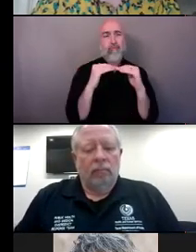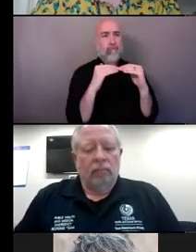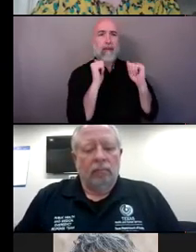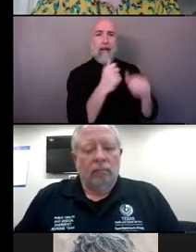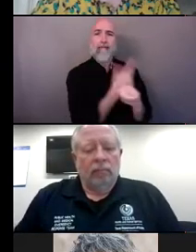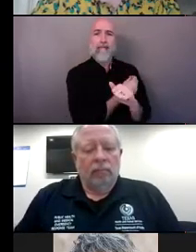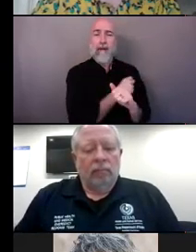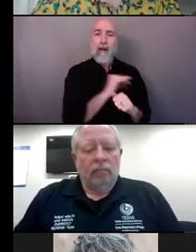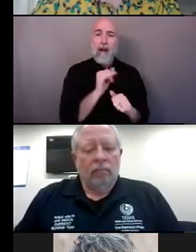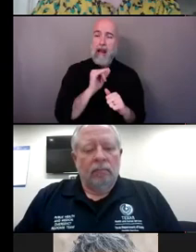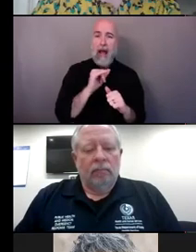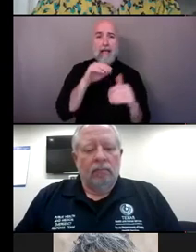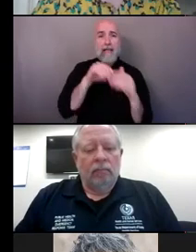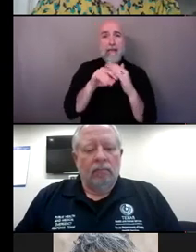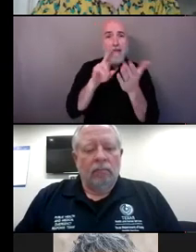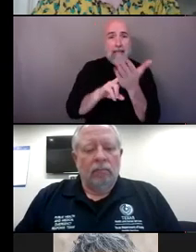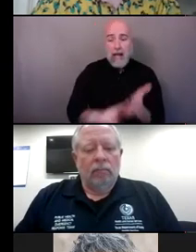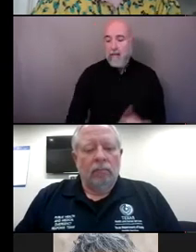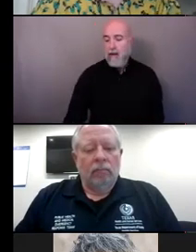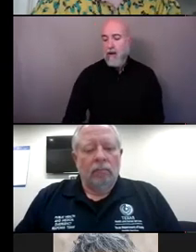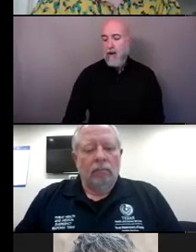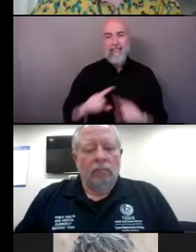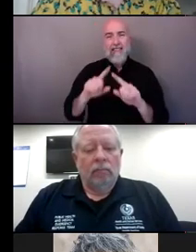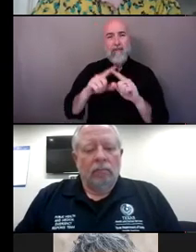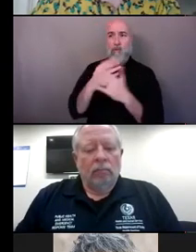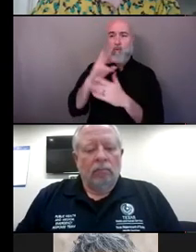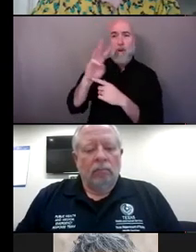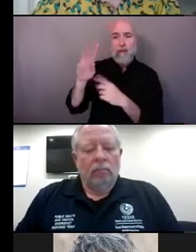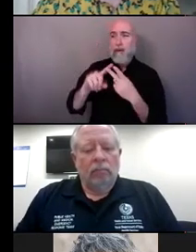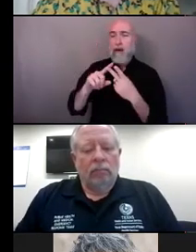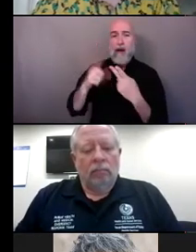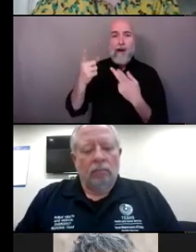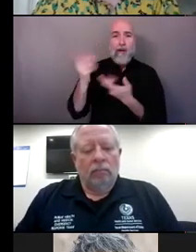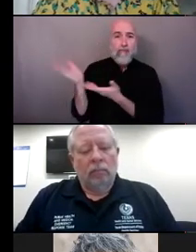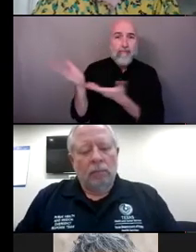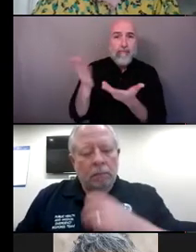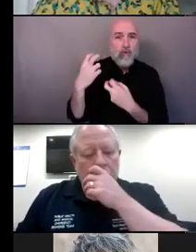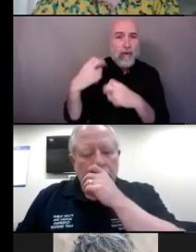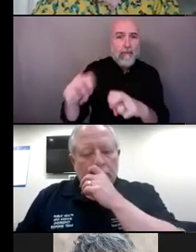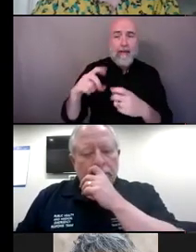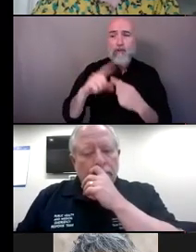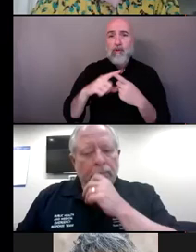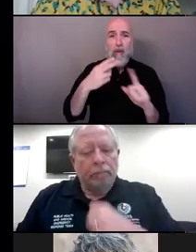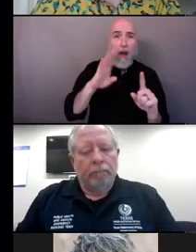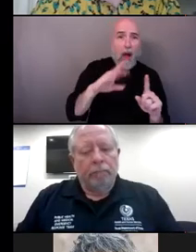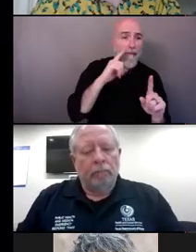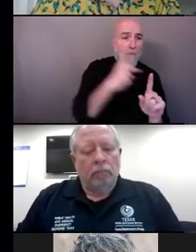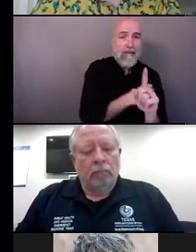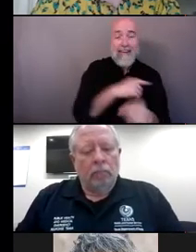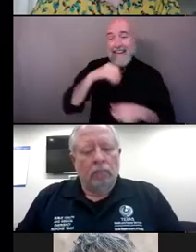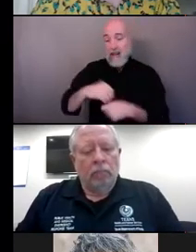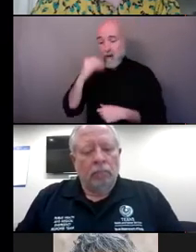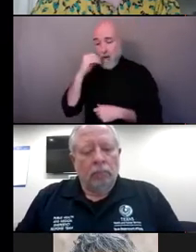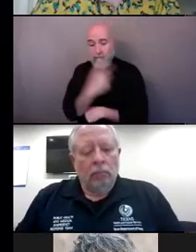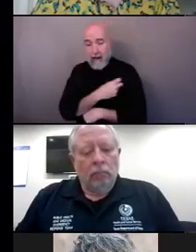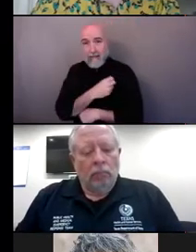like accessible sign-up sites, I think they mean websites, transportation to vaccine hubs, in-home vaccinations, targeted outreach